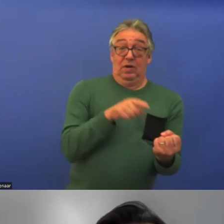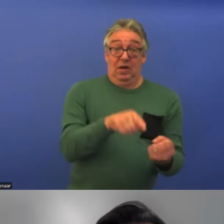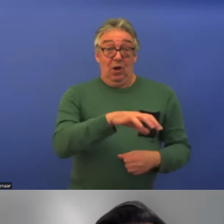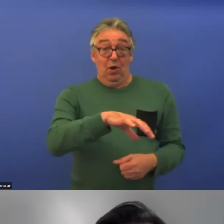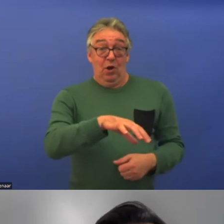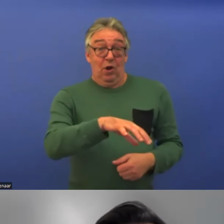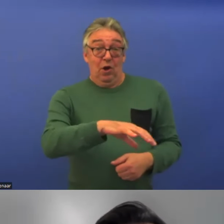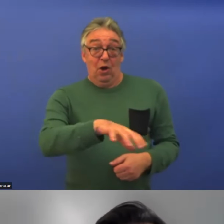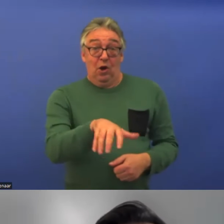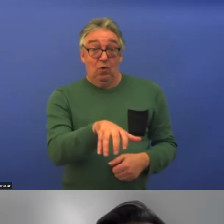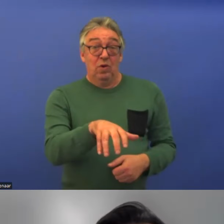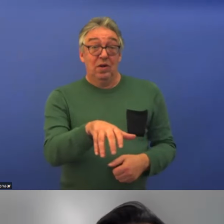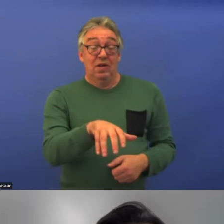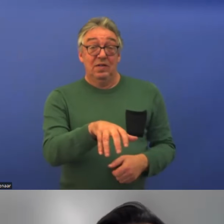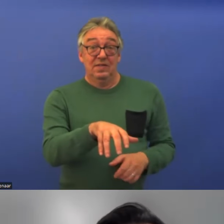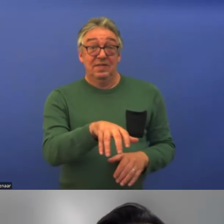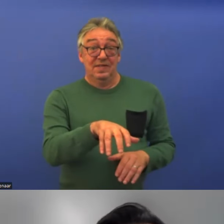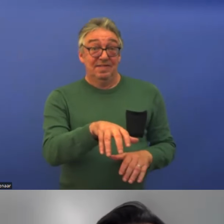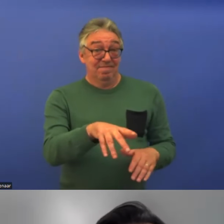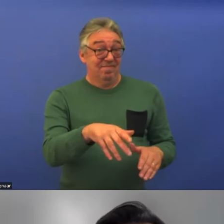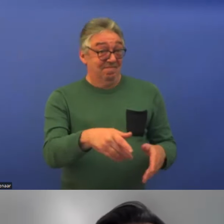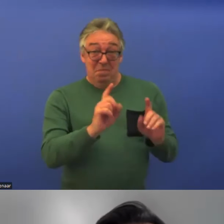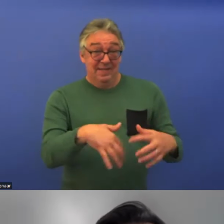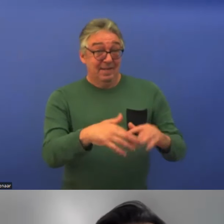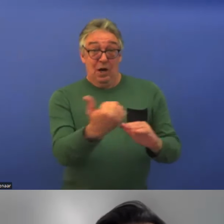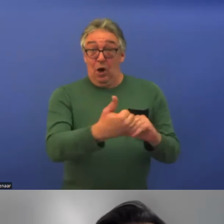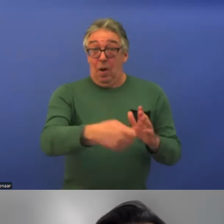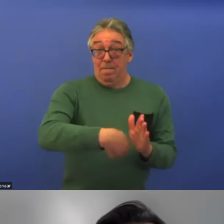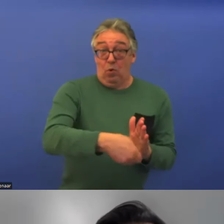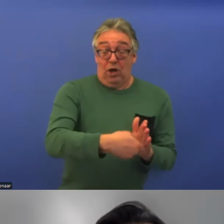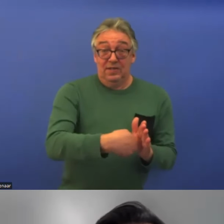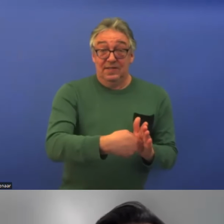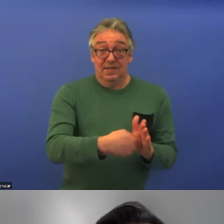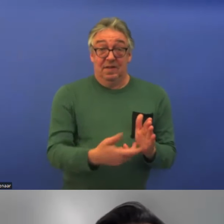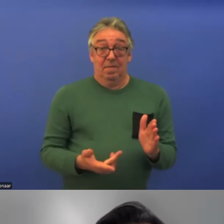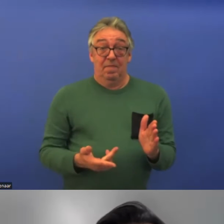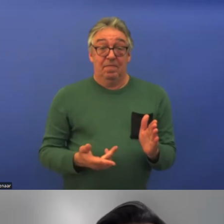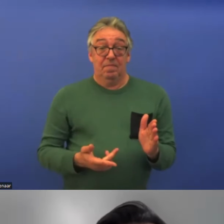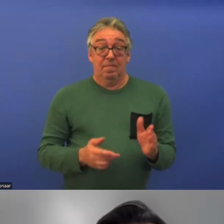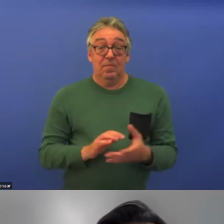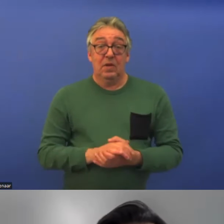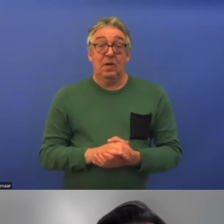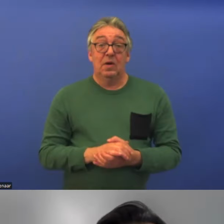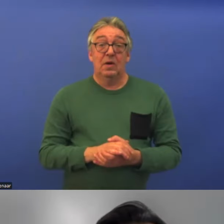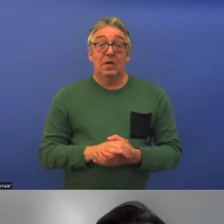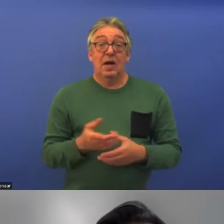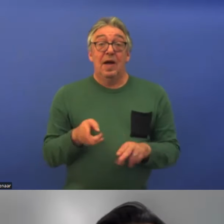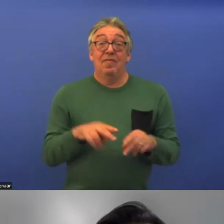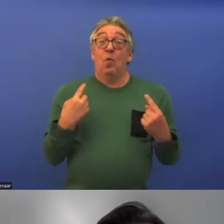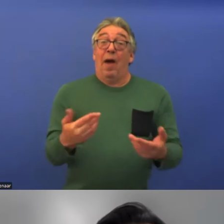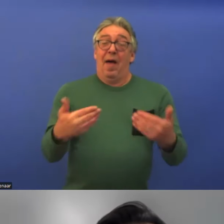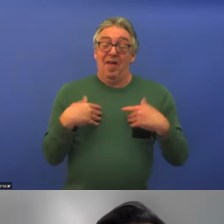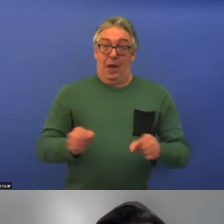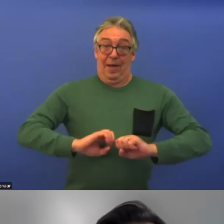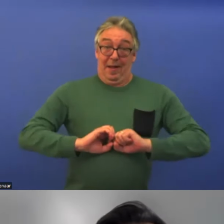to fund projects and activities where we have clearly documented recommendations from some of these mechanisms identifying a need